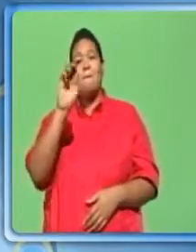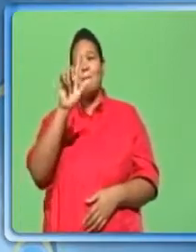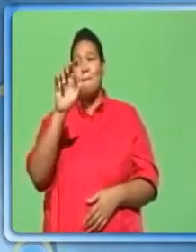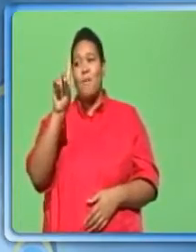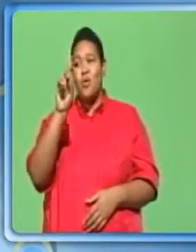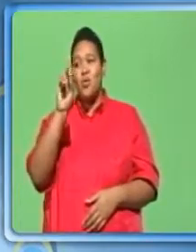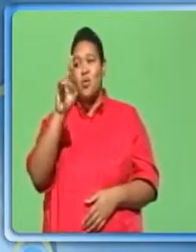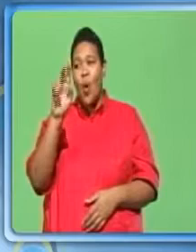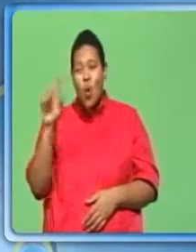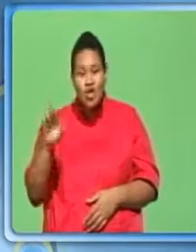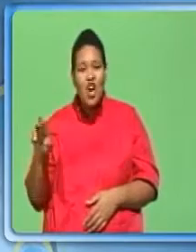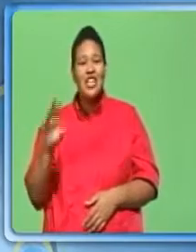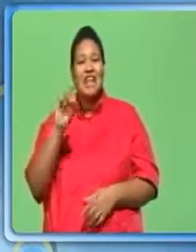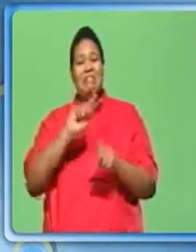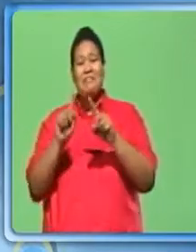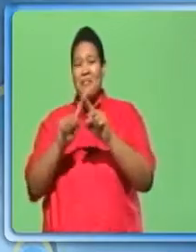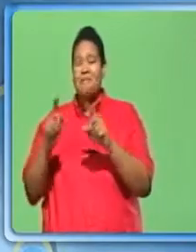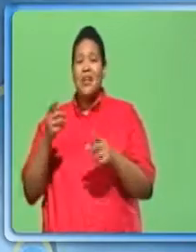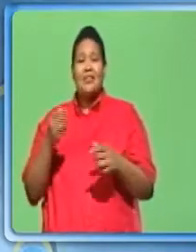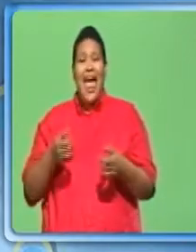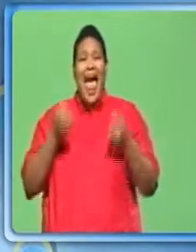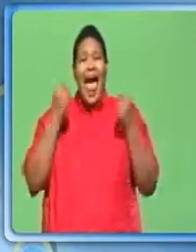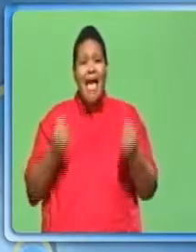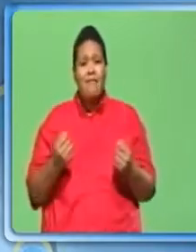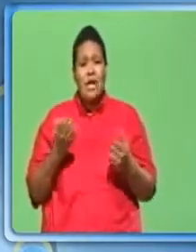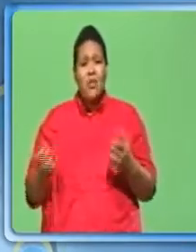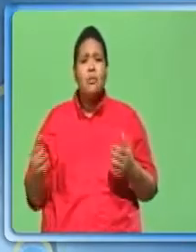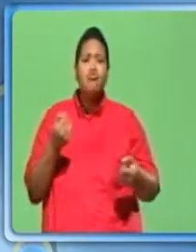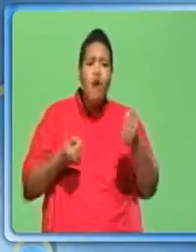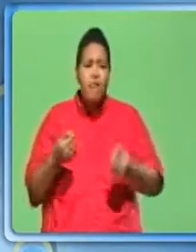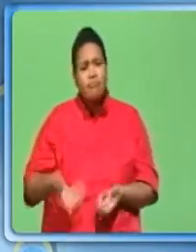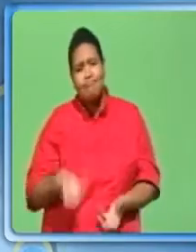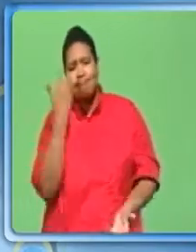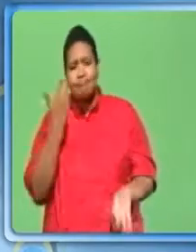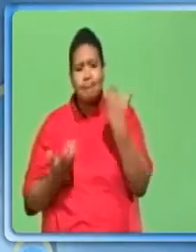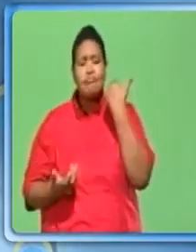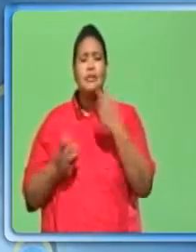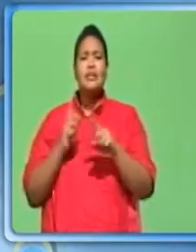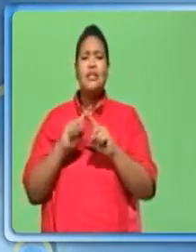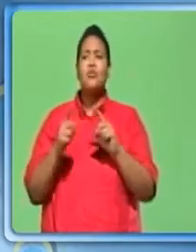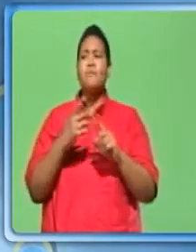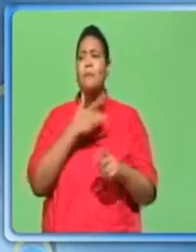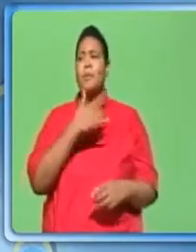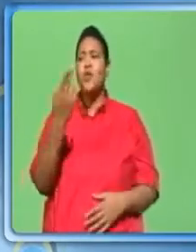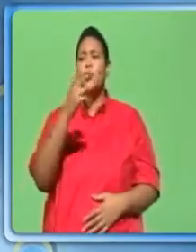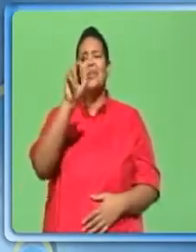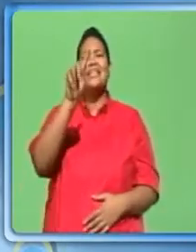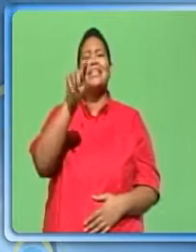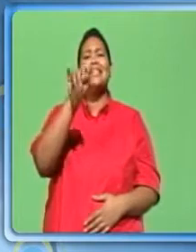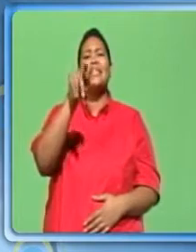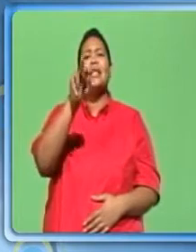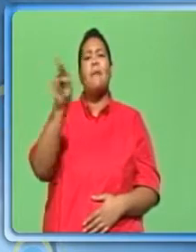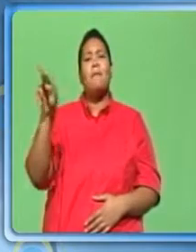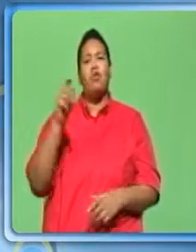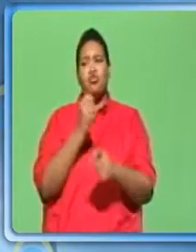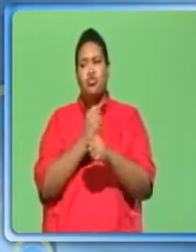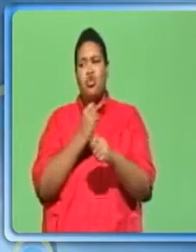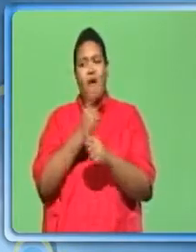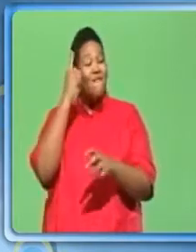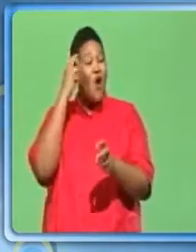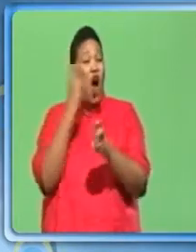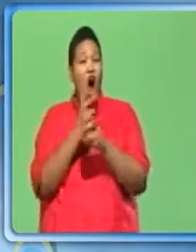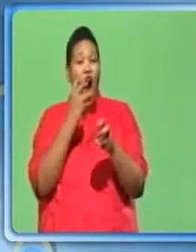like. Movement of material is usually by use of tipper trucks. In the case of hard rock